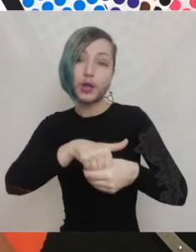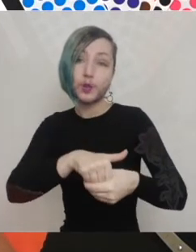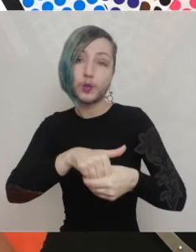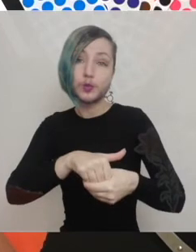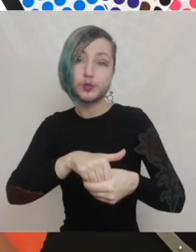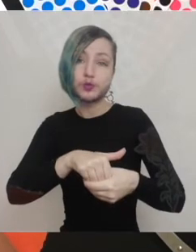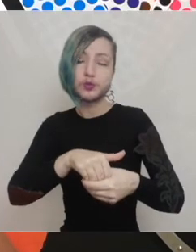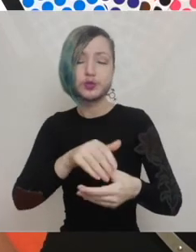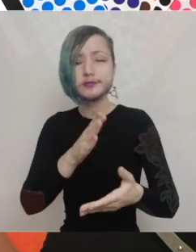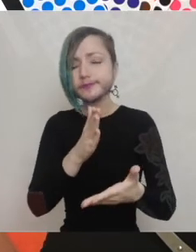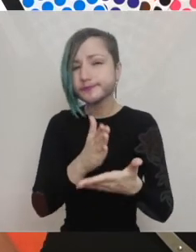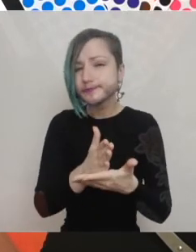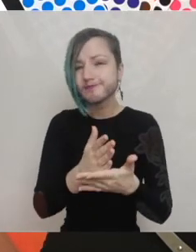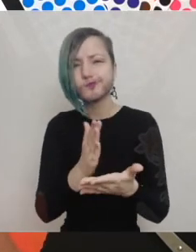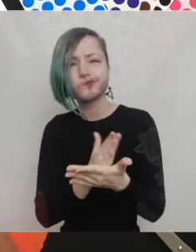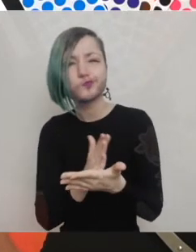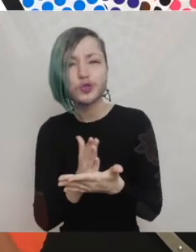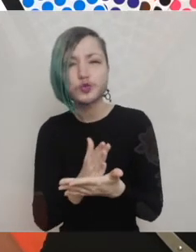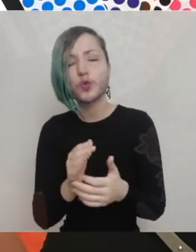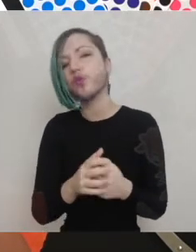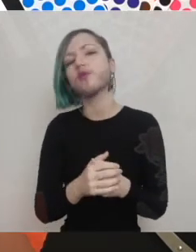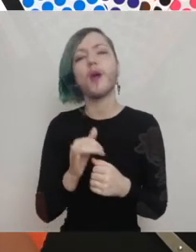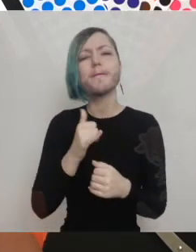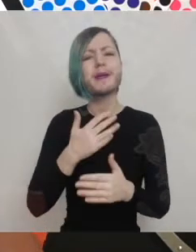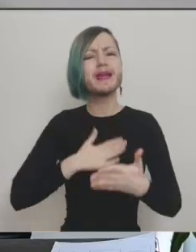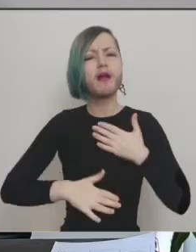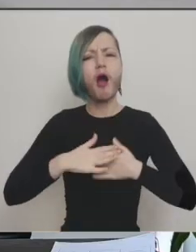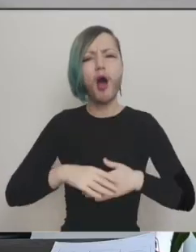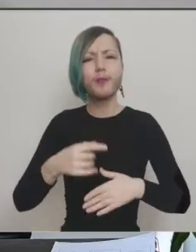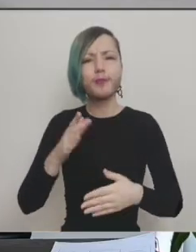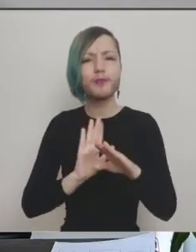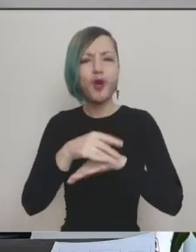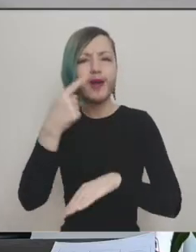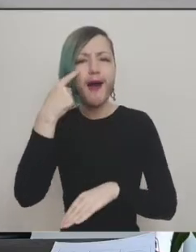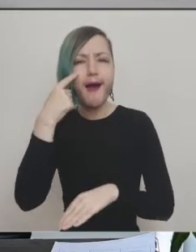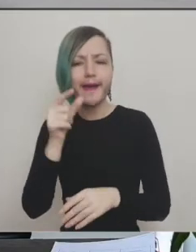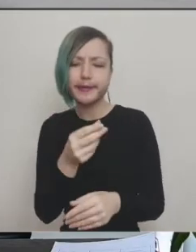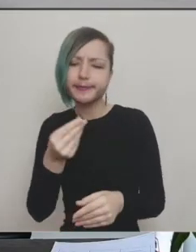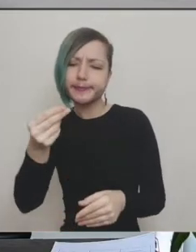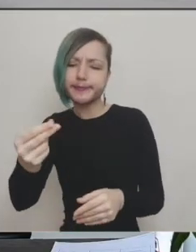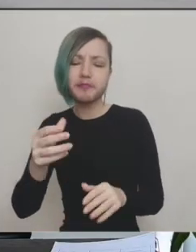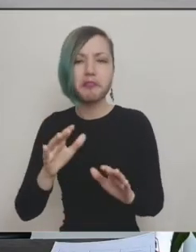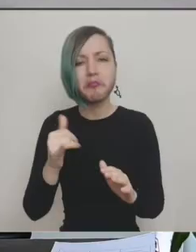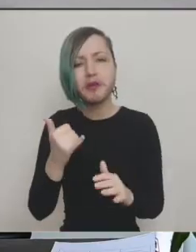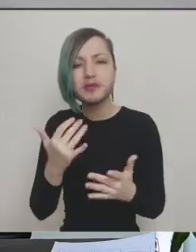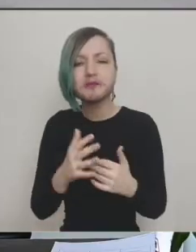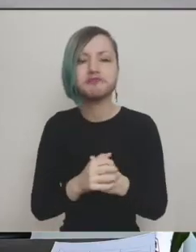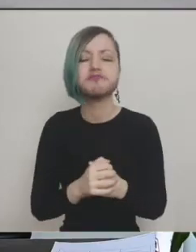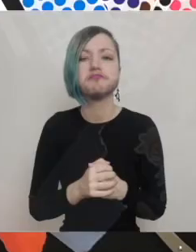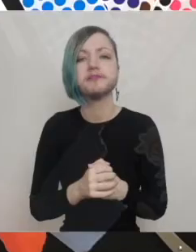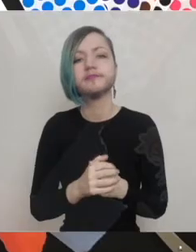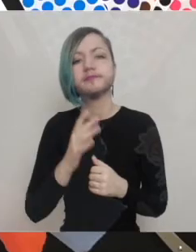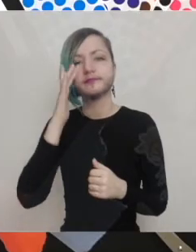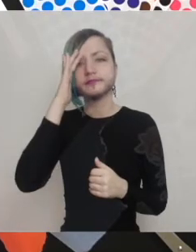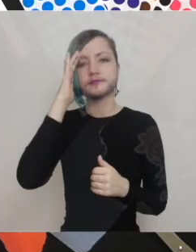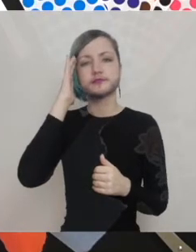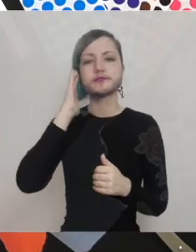the piece. I might use calm in the eyes actually. So I'm positioning this in the